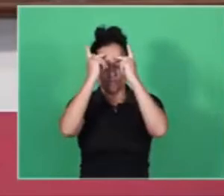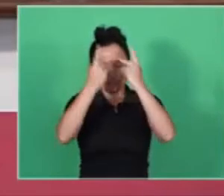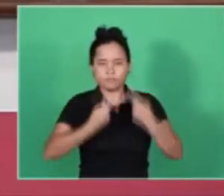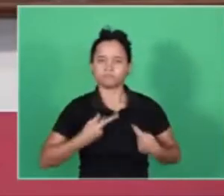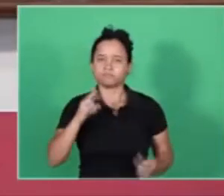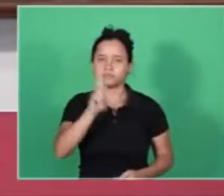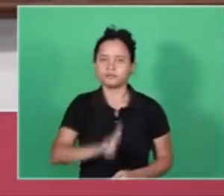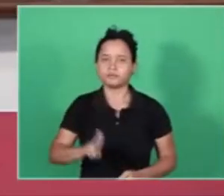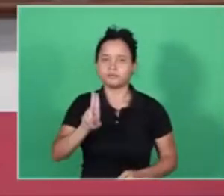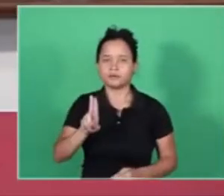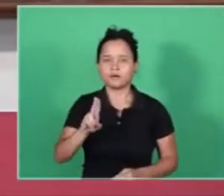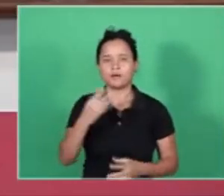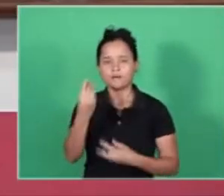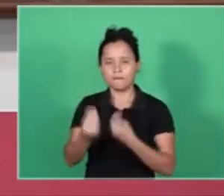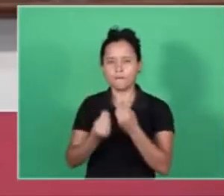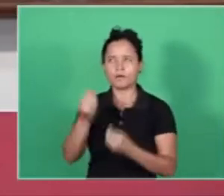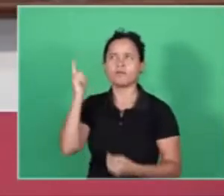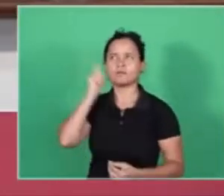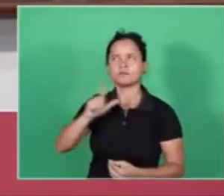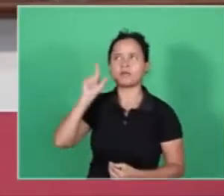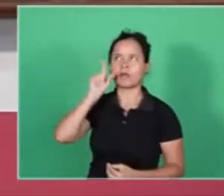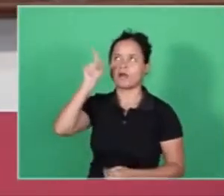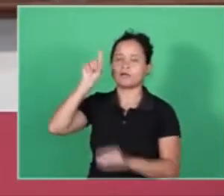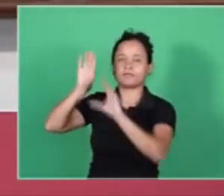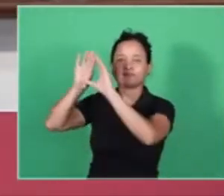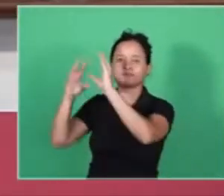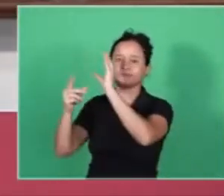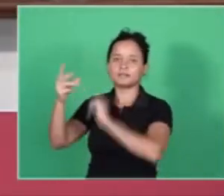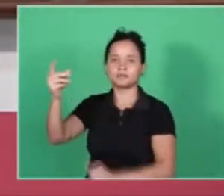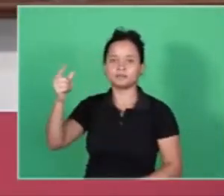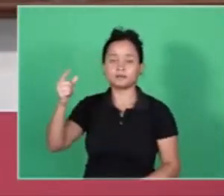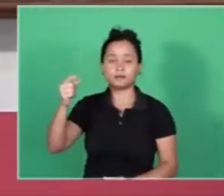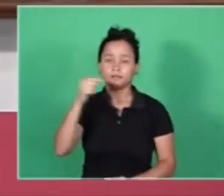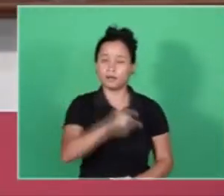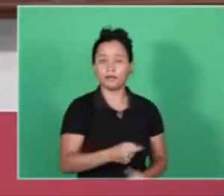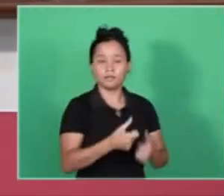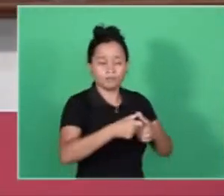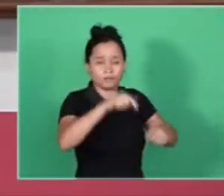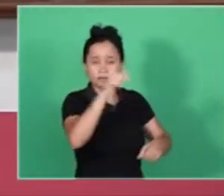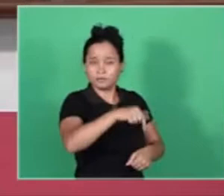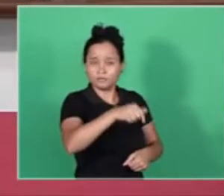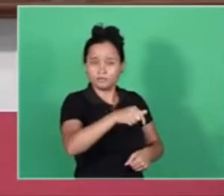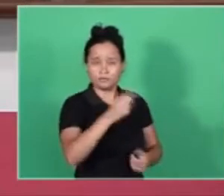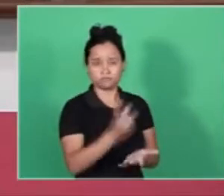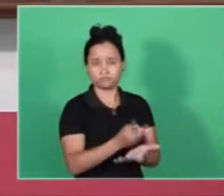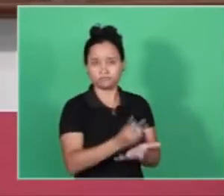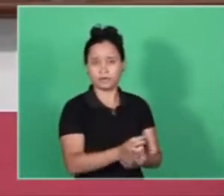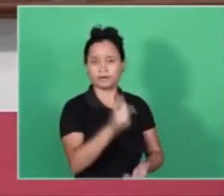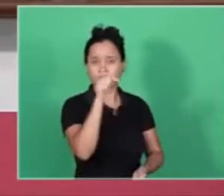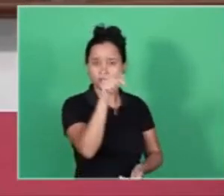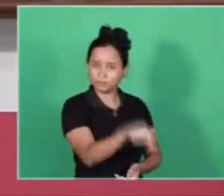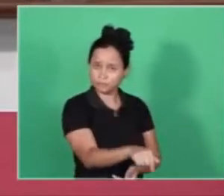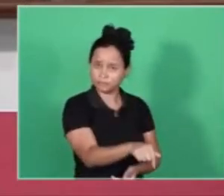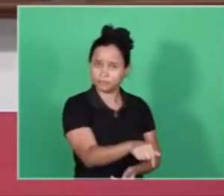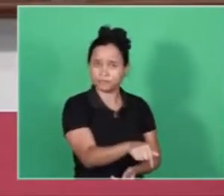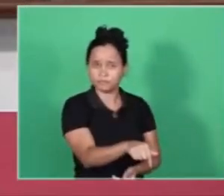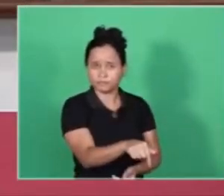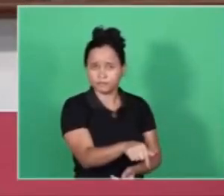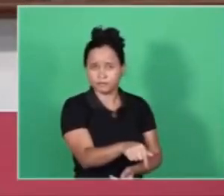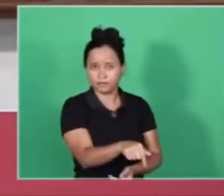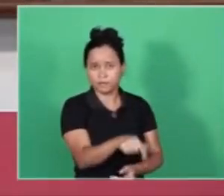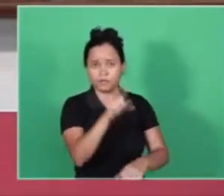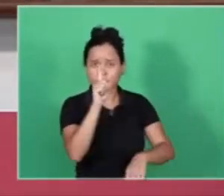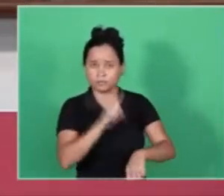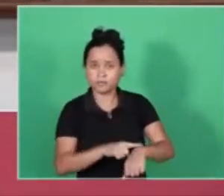to use this. This stays here. It'll stay here. It'll die here. So there'll be a